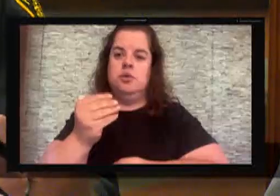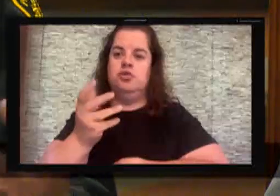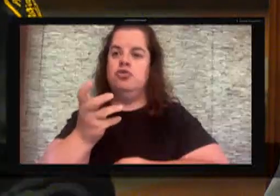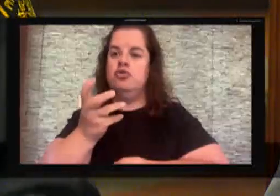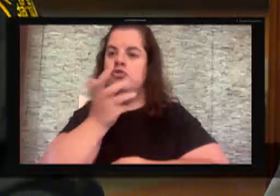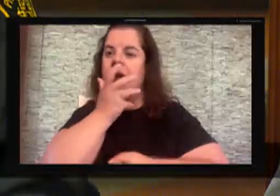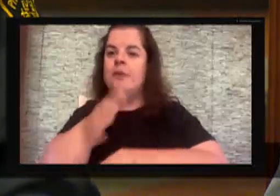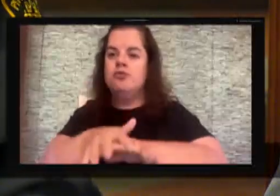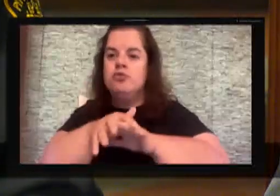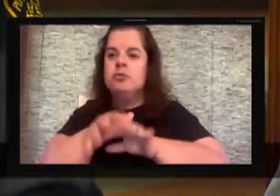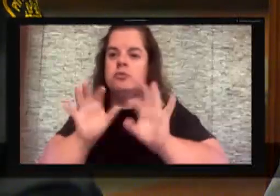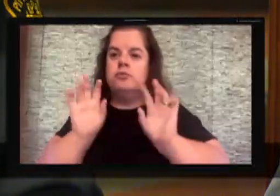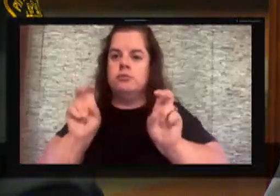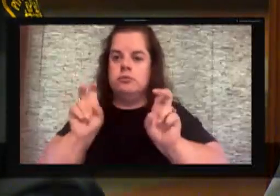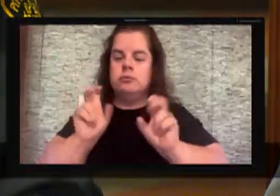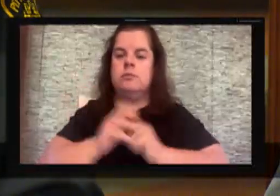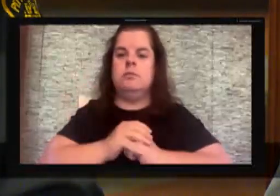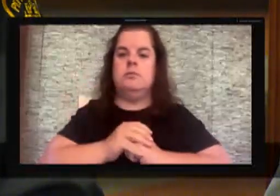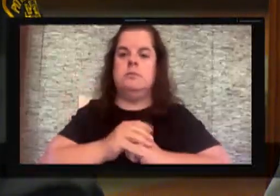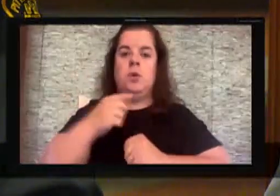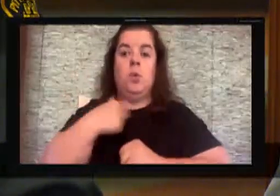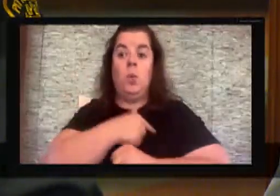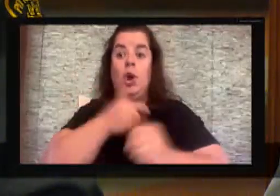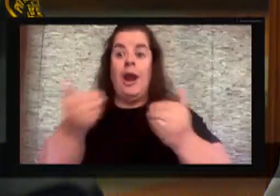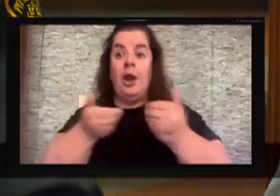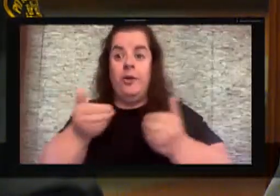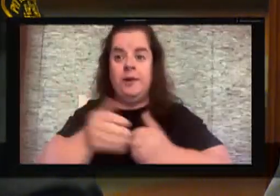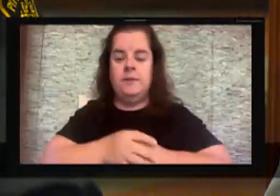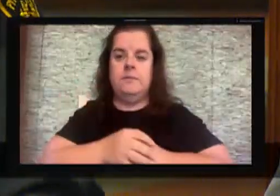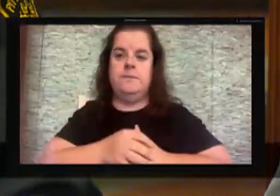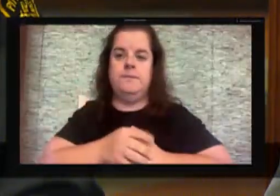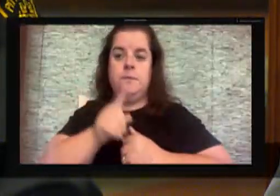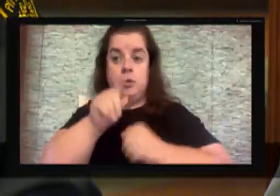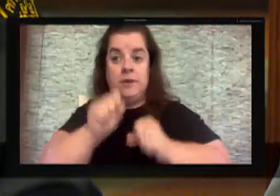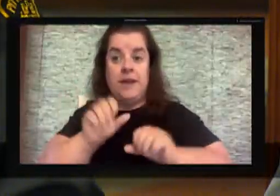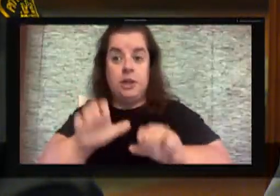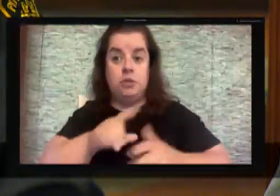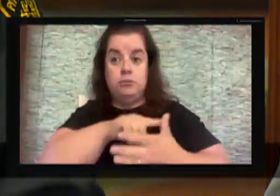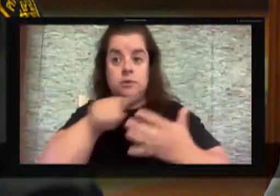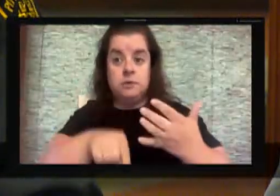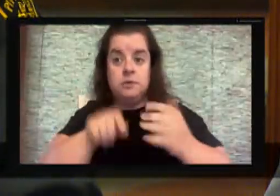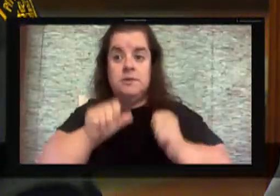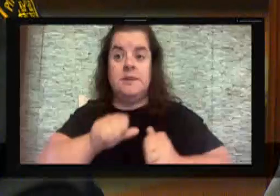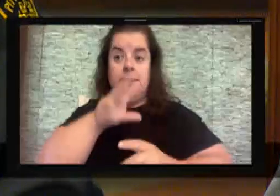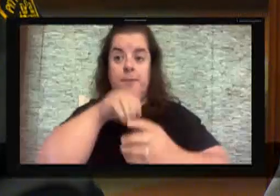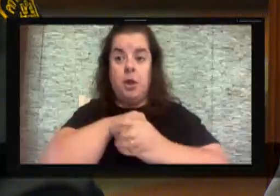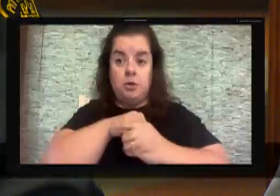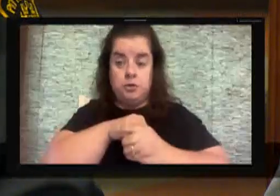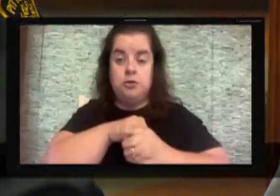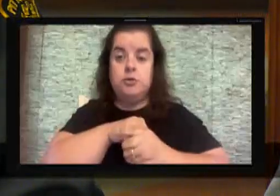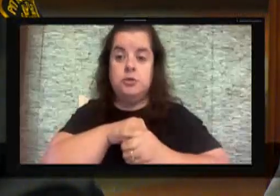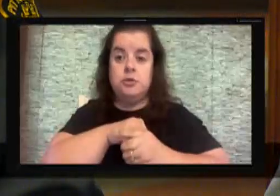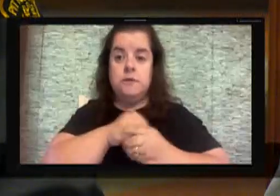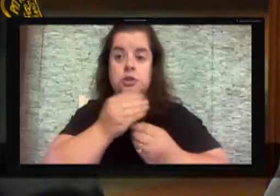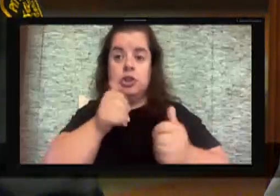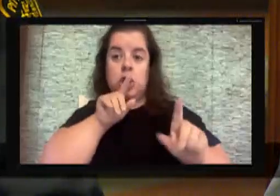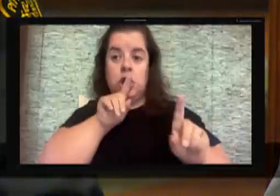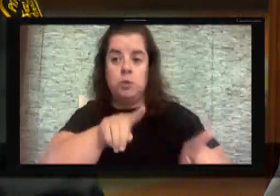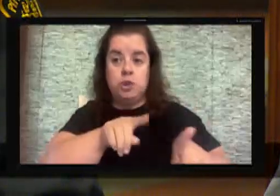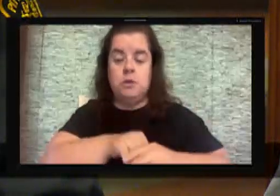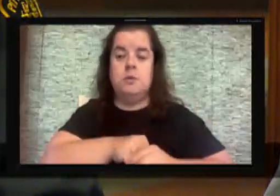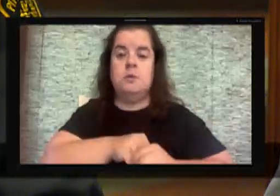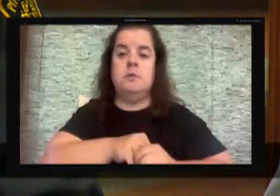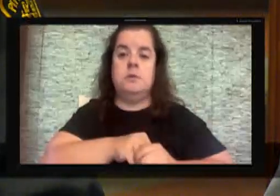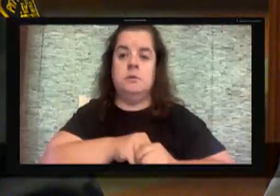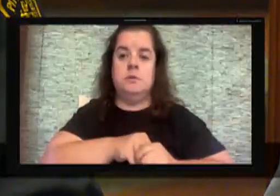like, hey, we're hiring. You can do these things. You can be part of the solution in,